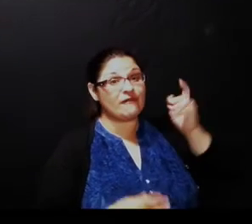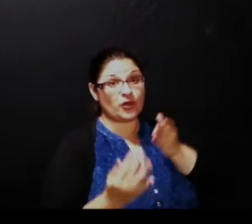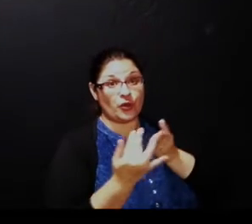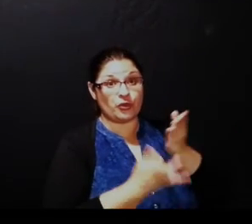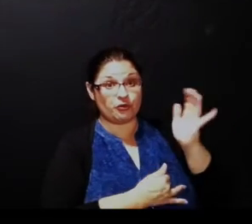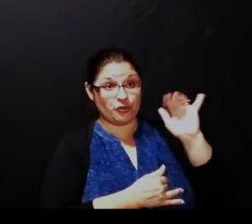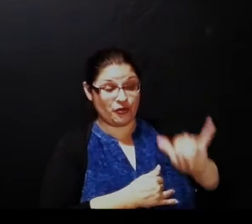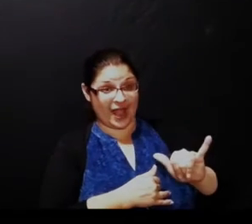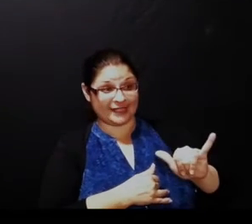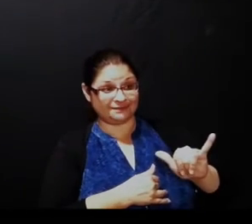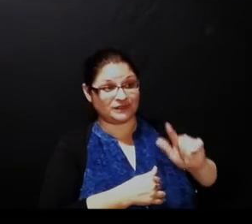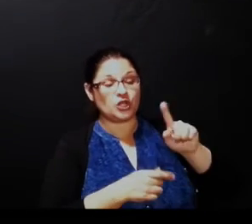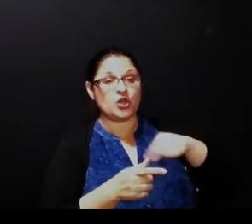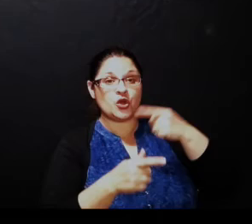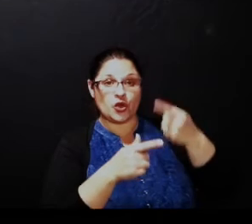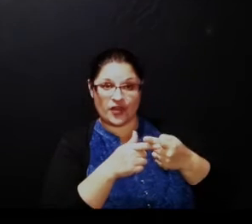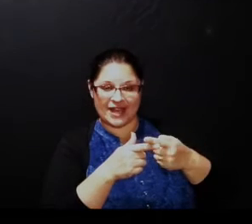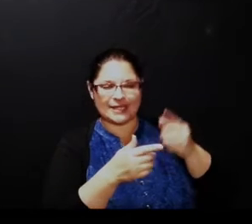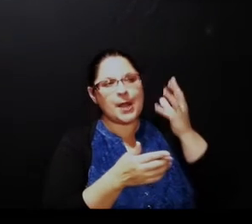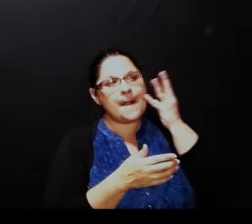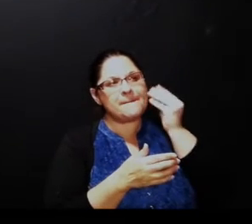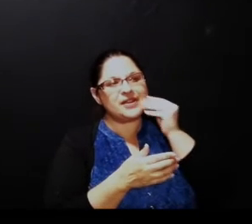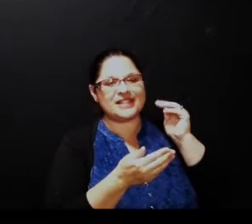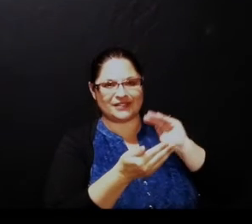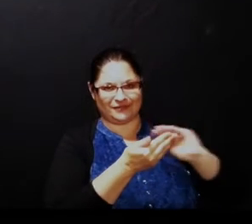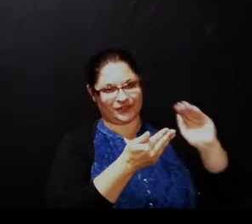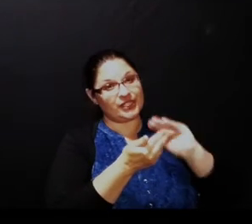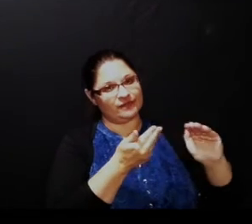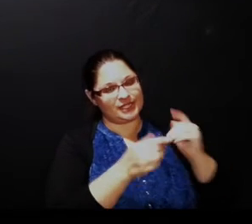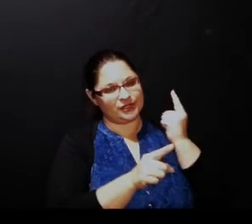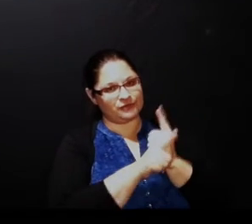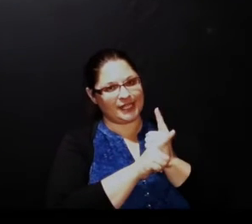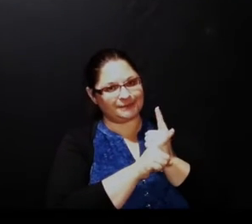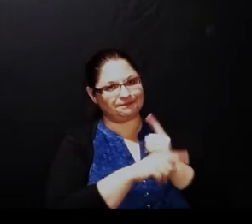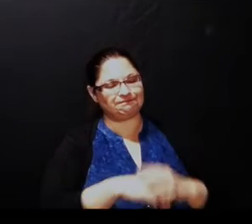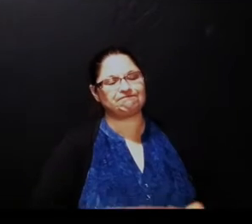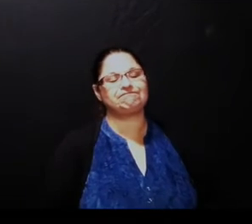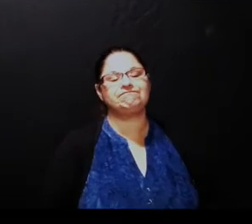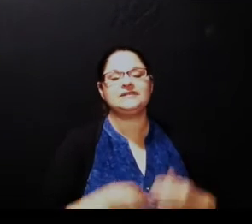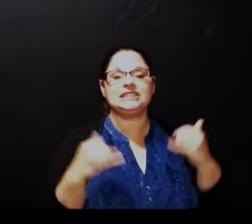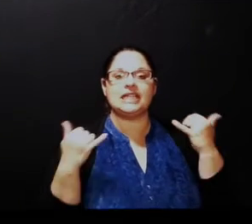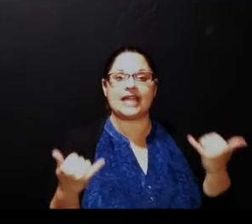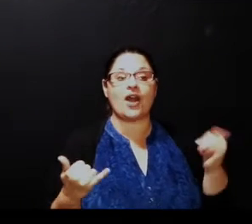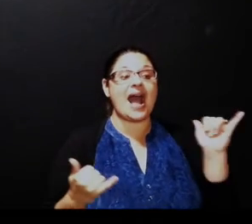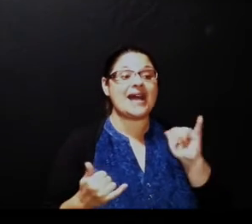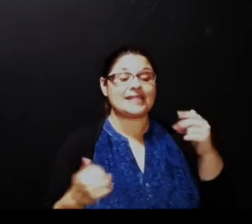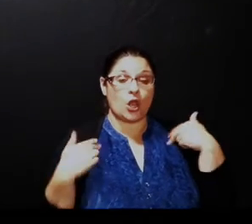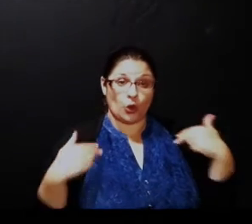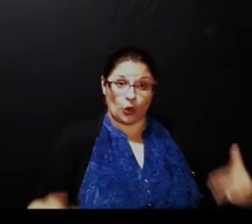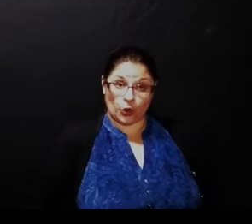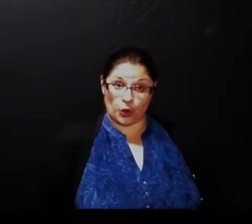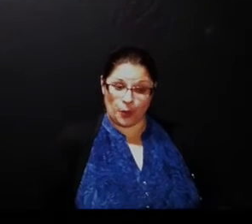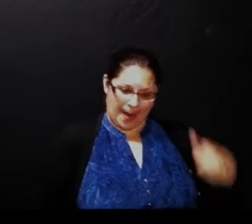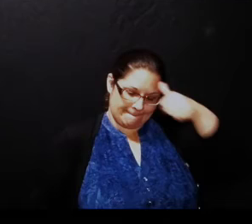will be glorified. Do remember this, as the human Son of Man, Jesus dreaded the